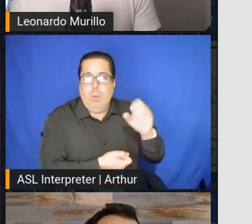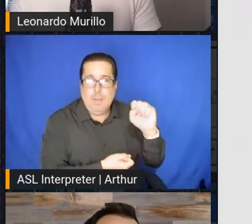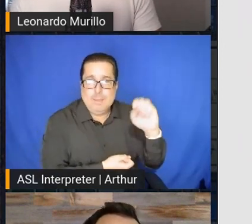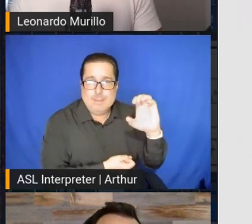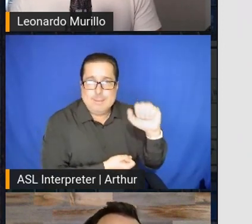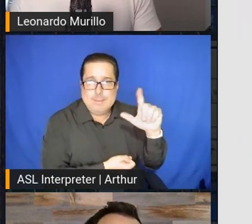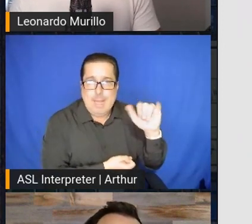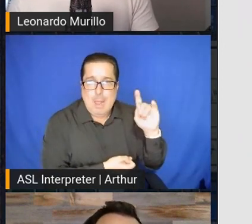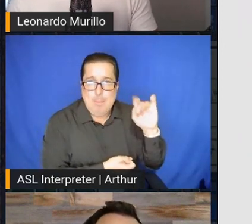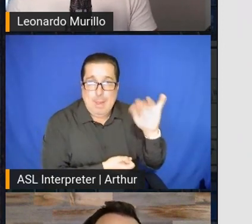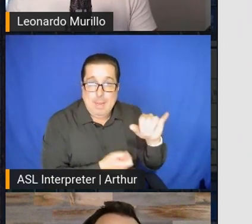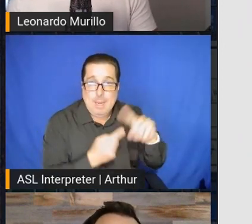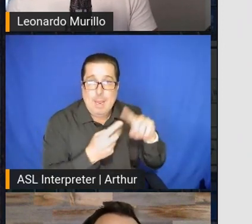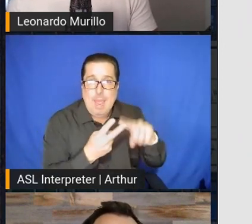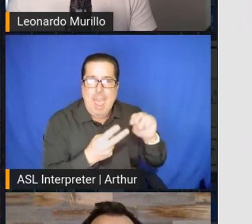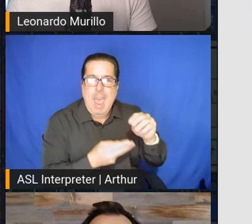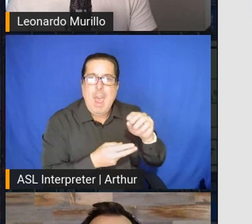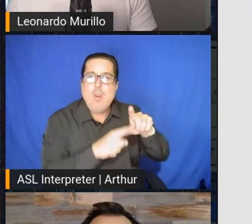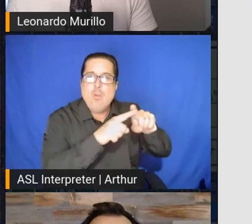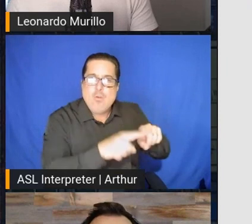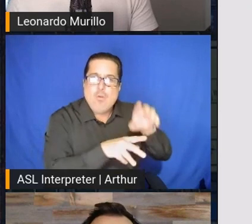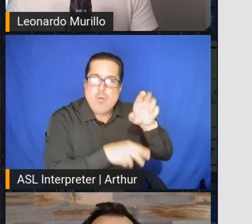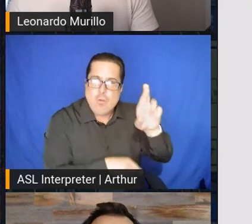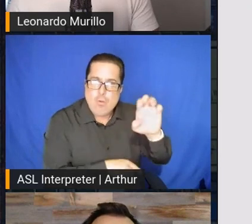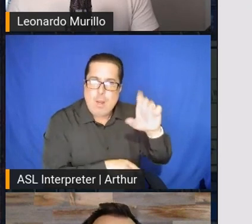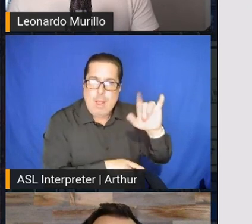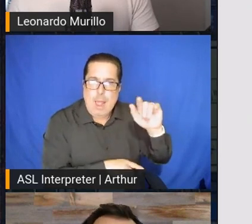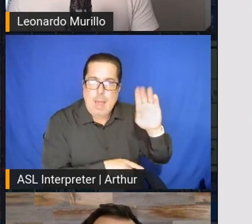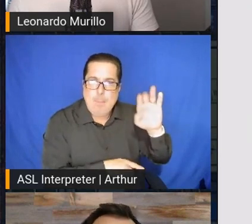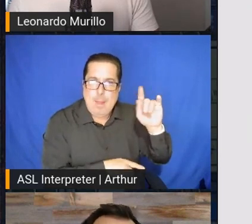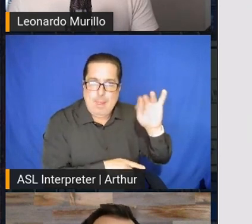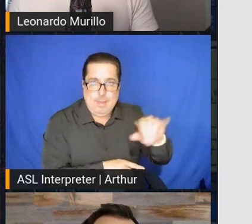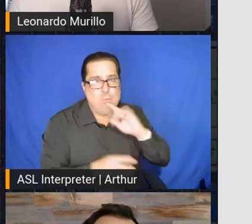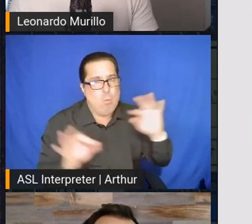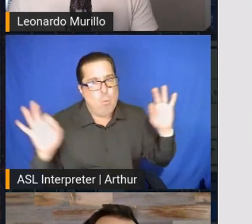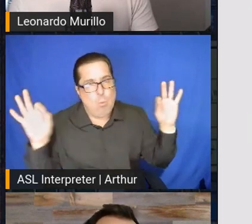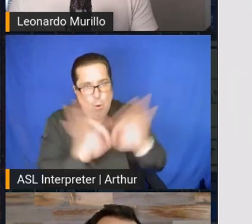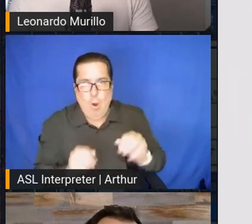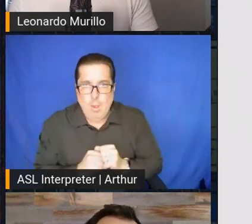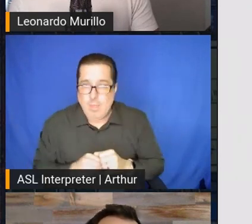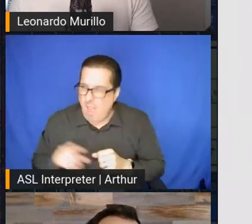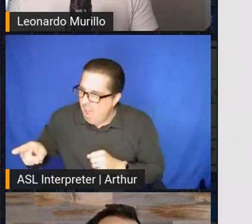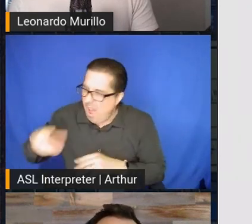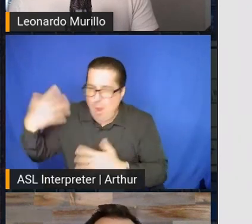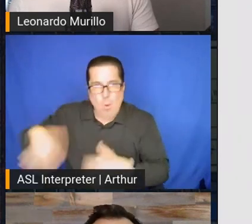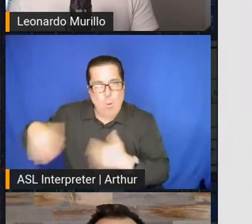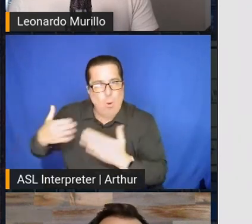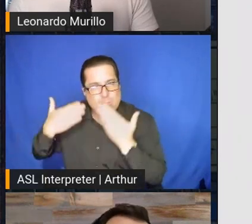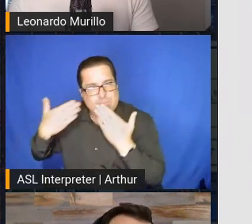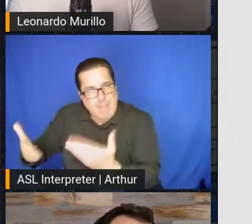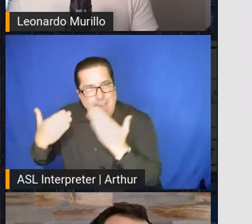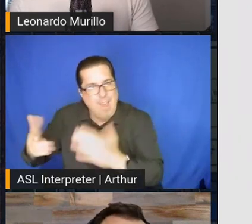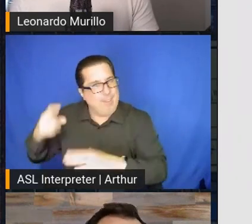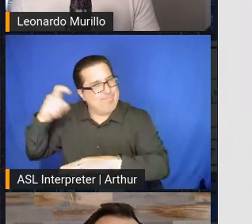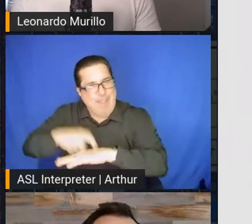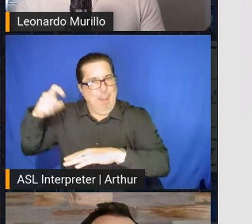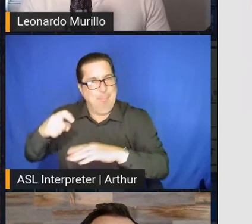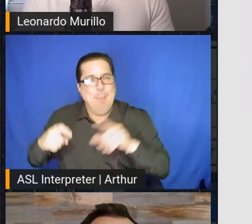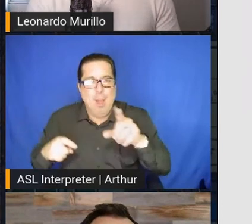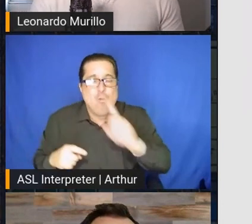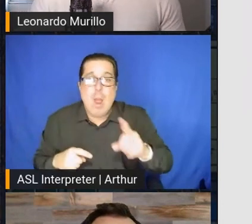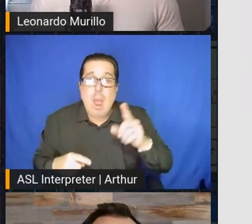about time for the segments, but I wanted to call out that if people are going to Kubecon, there is a whole GitOps